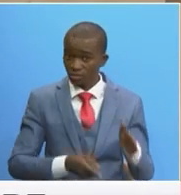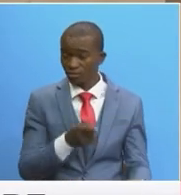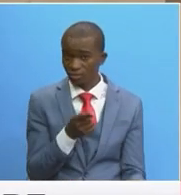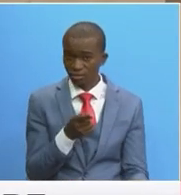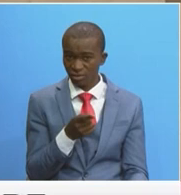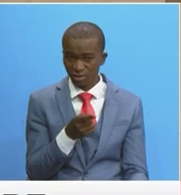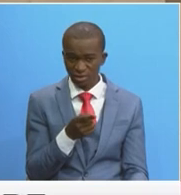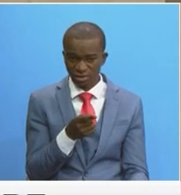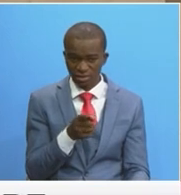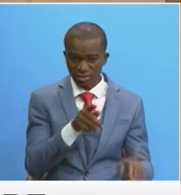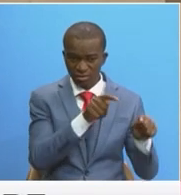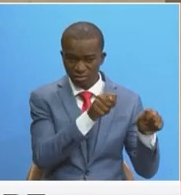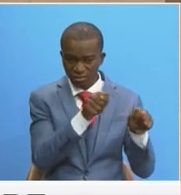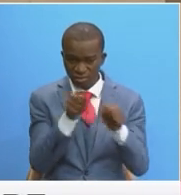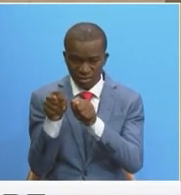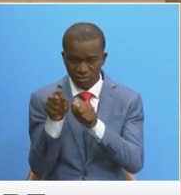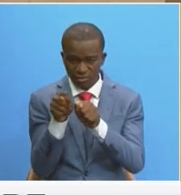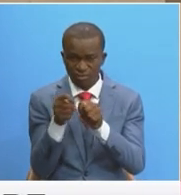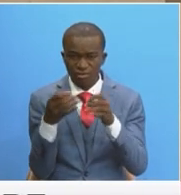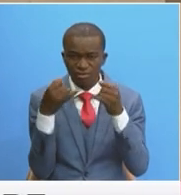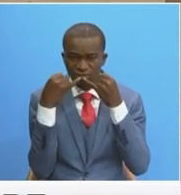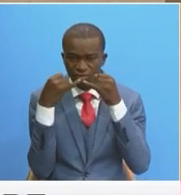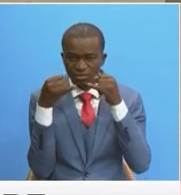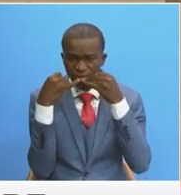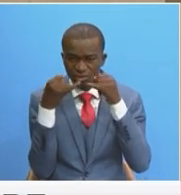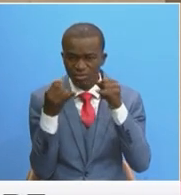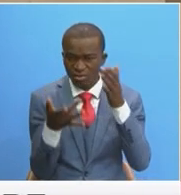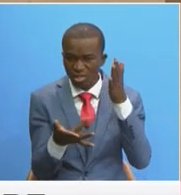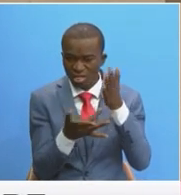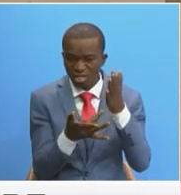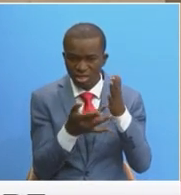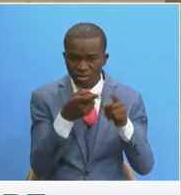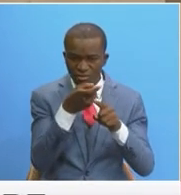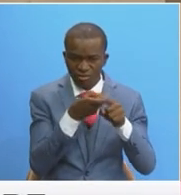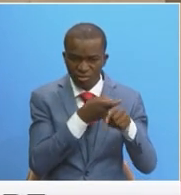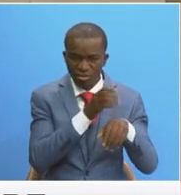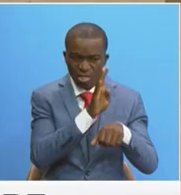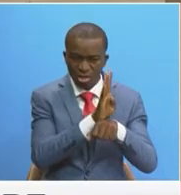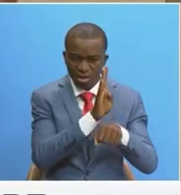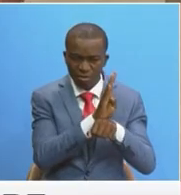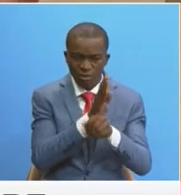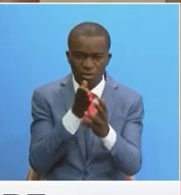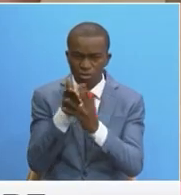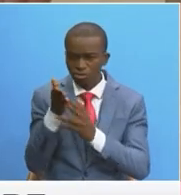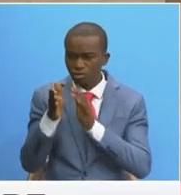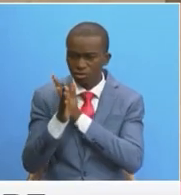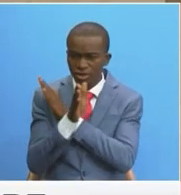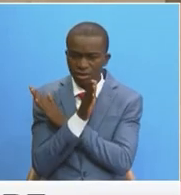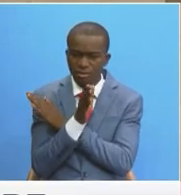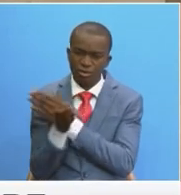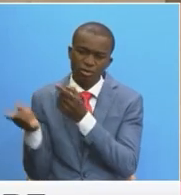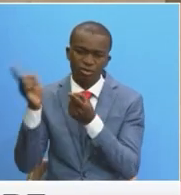in the transfer and movement of data from Burundi through Zambia to South